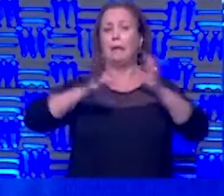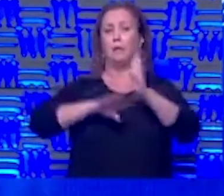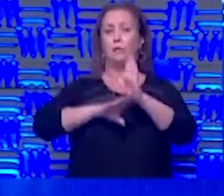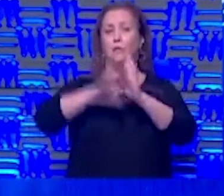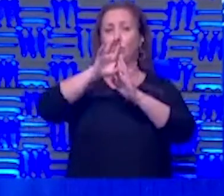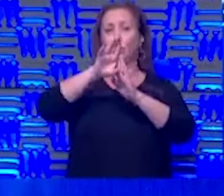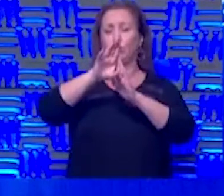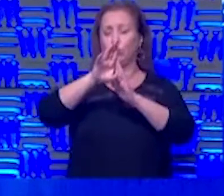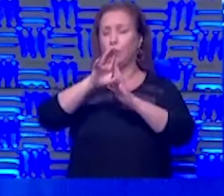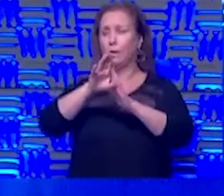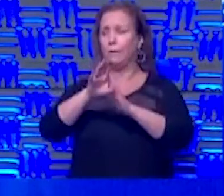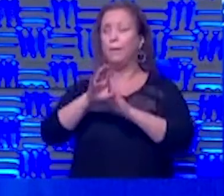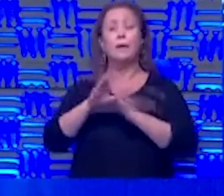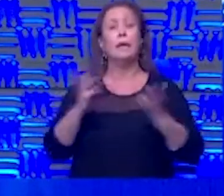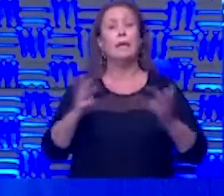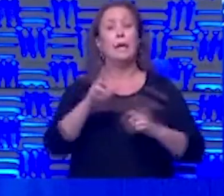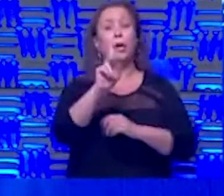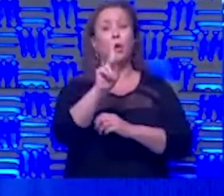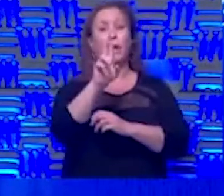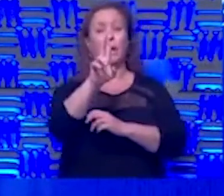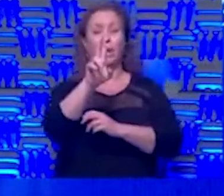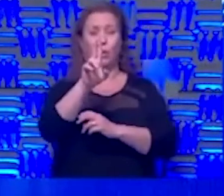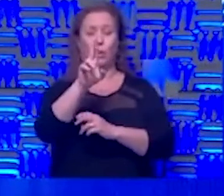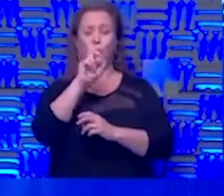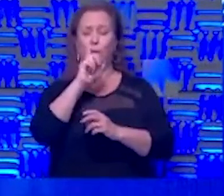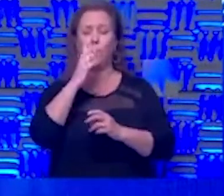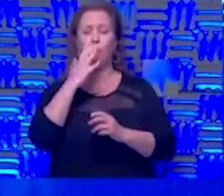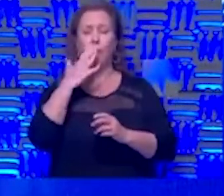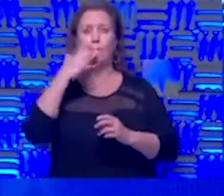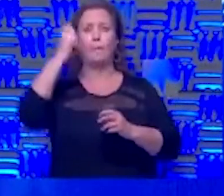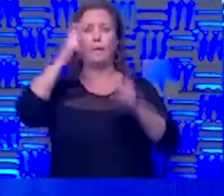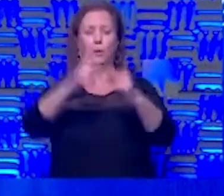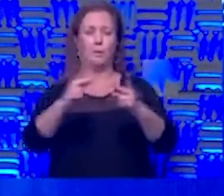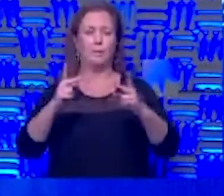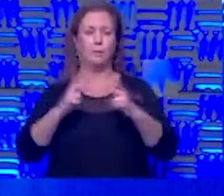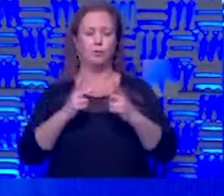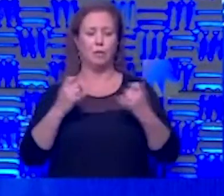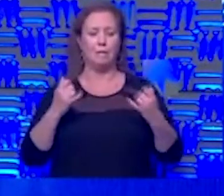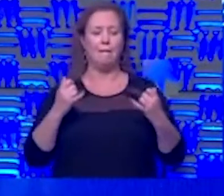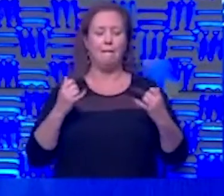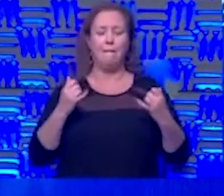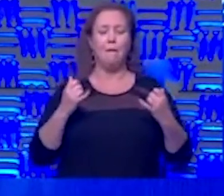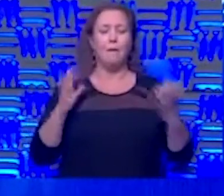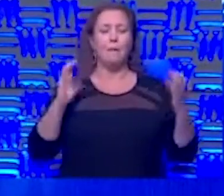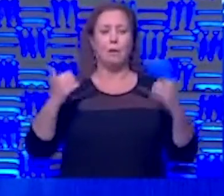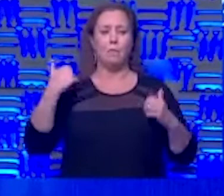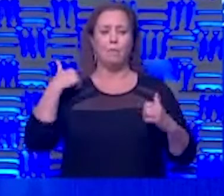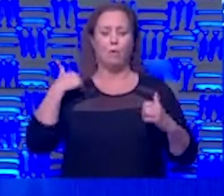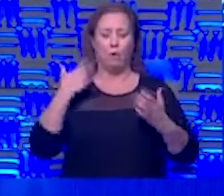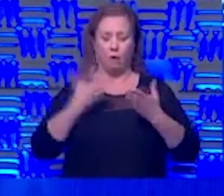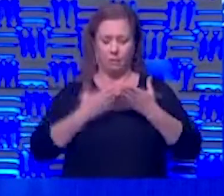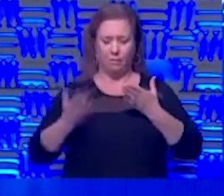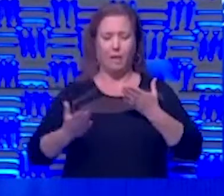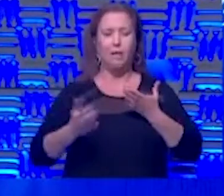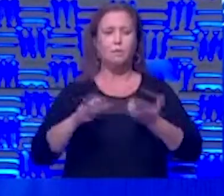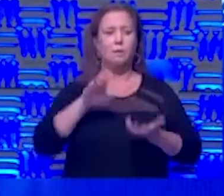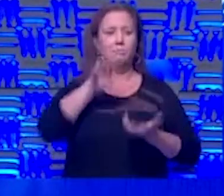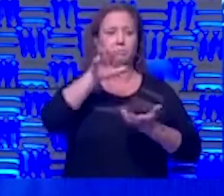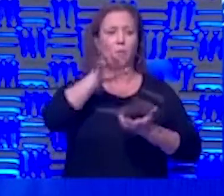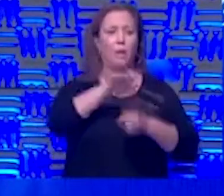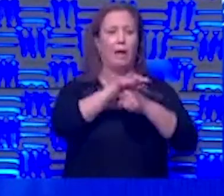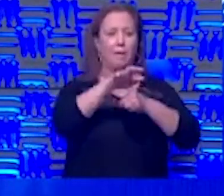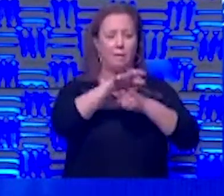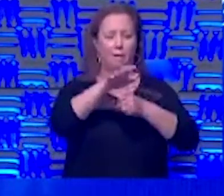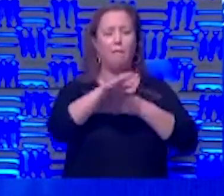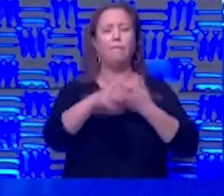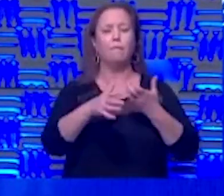for KU. I think we do. We have been so better positioned today than we were before. It's remarkable. Our supplies are built up. Our processes are built